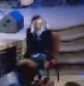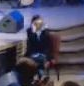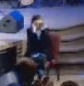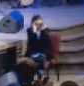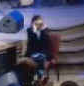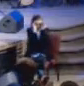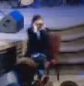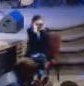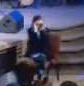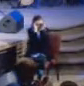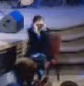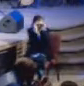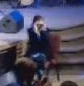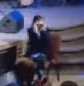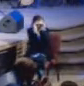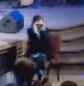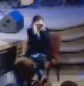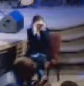is so limited.